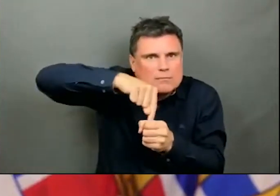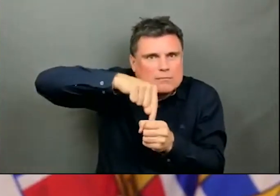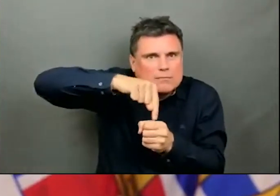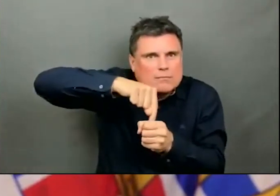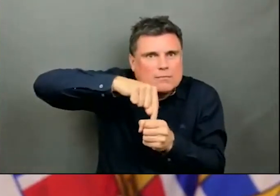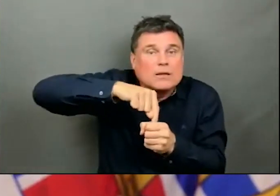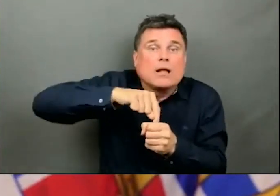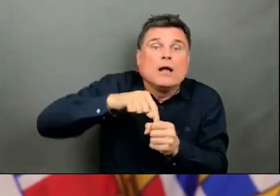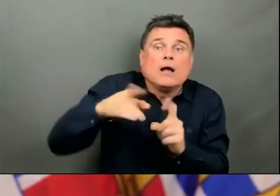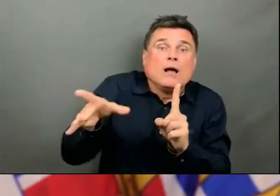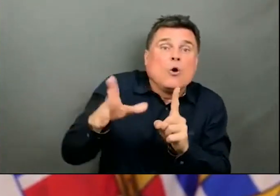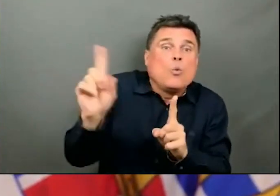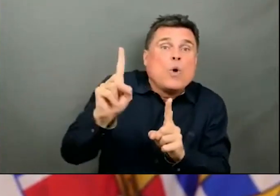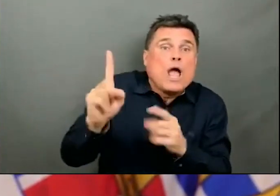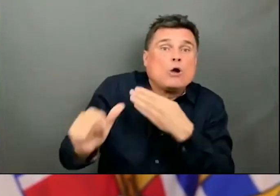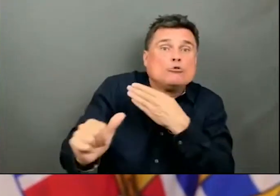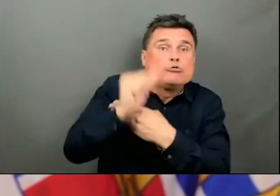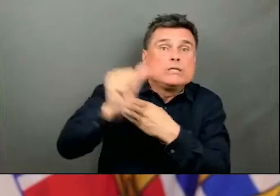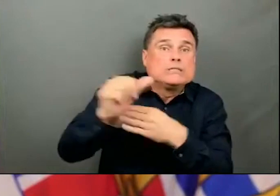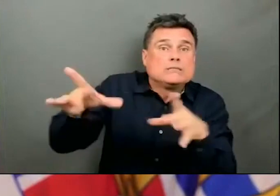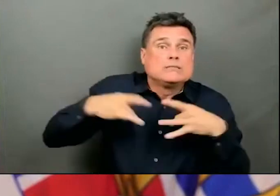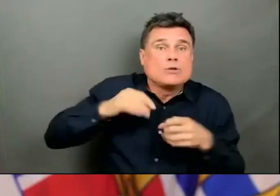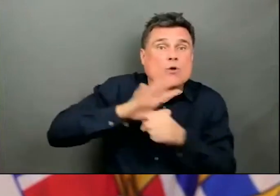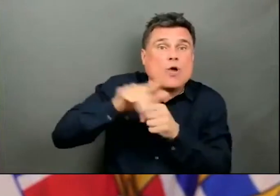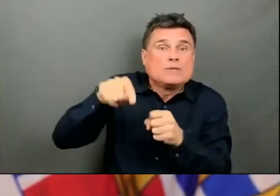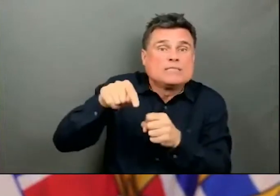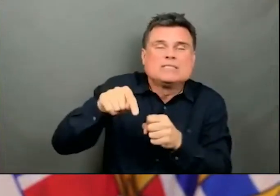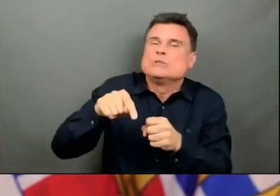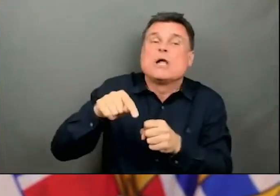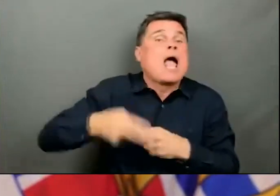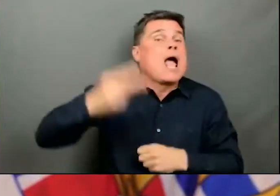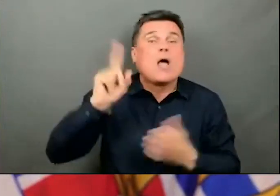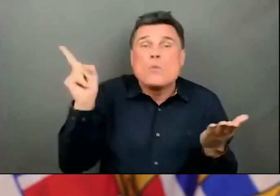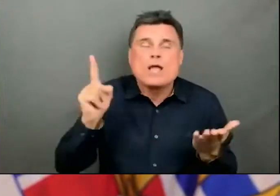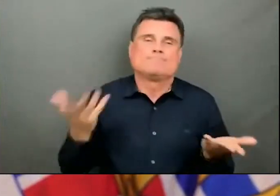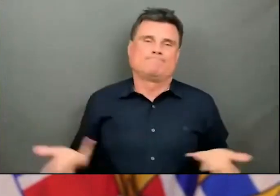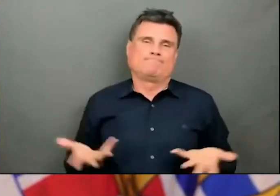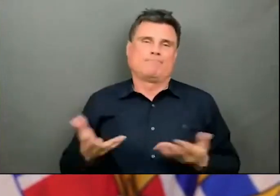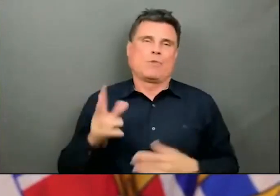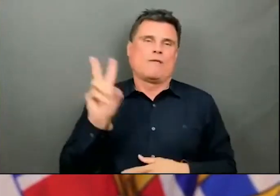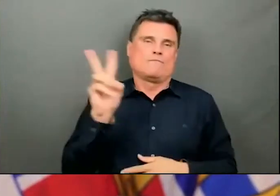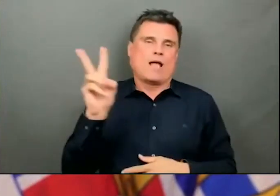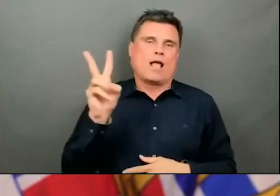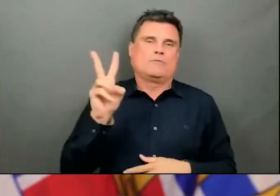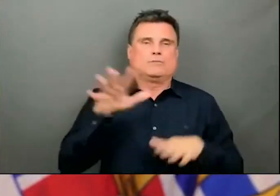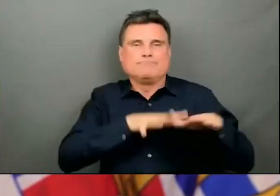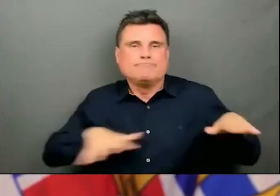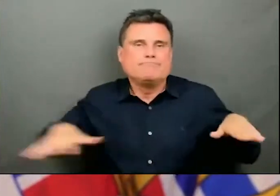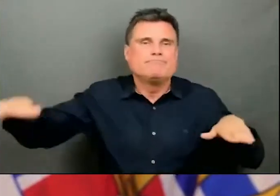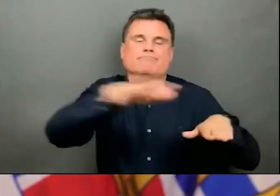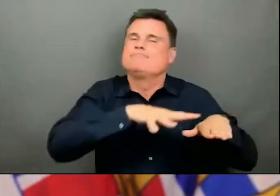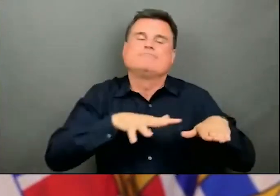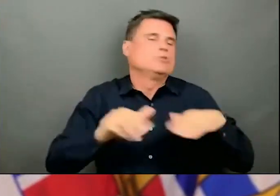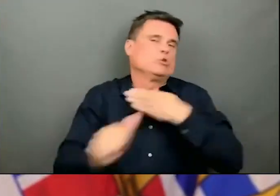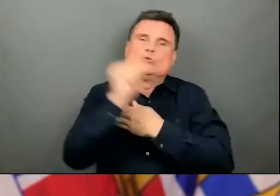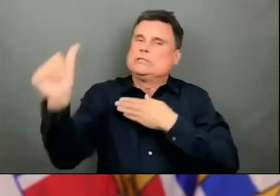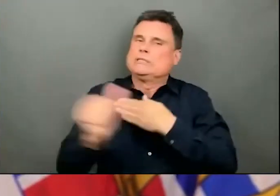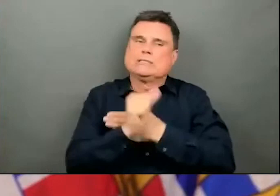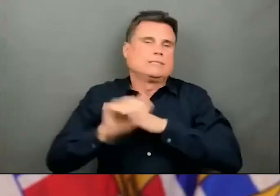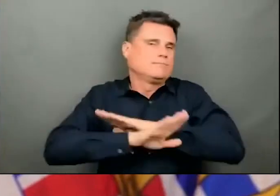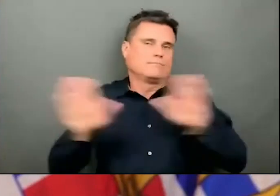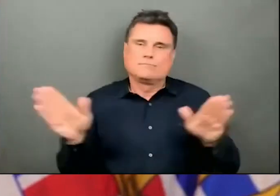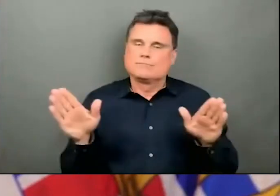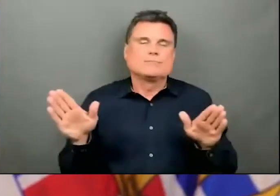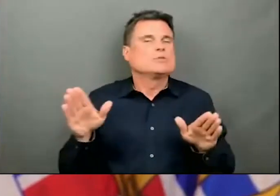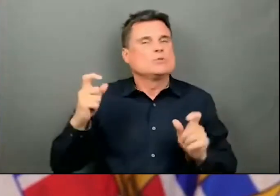the highest rates of transmission are in the Lower Mainland. So we're really focusing on reducing people's travel in and out of the